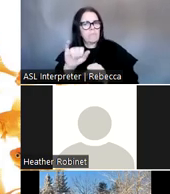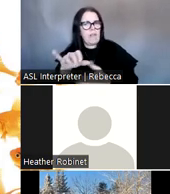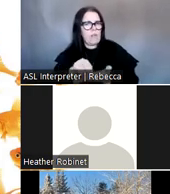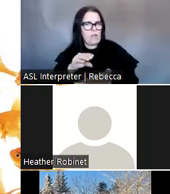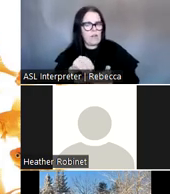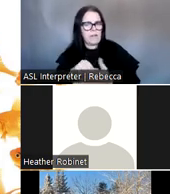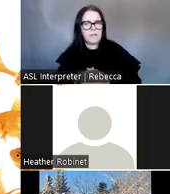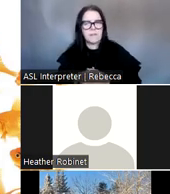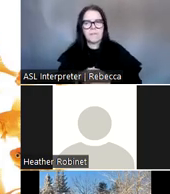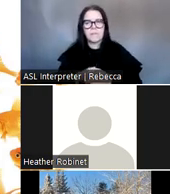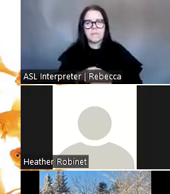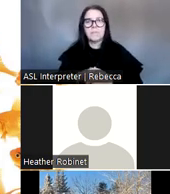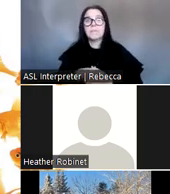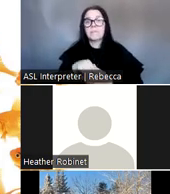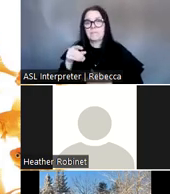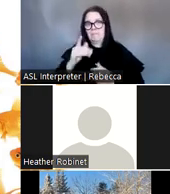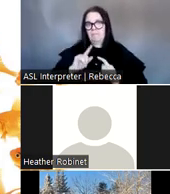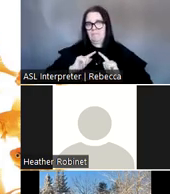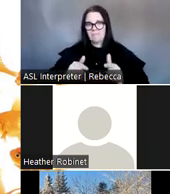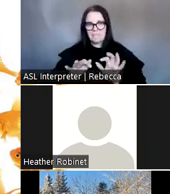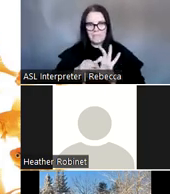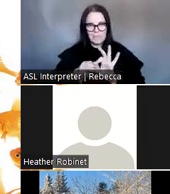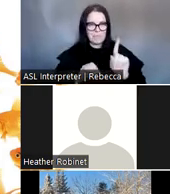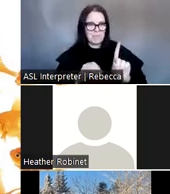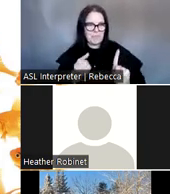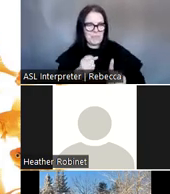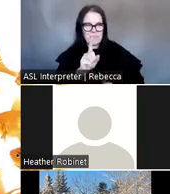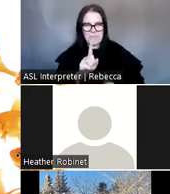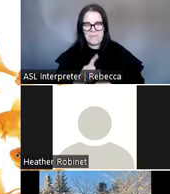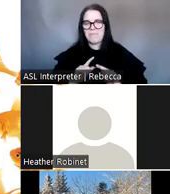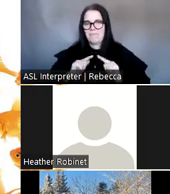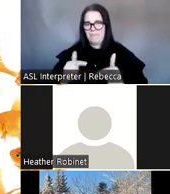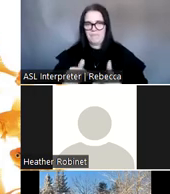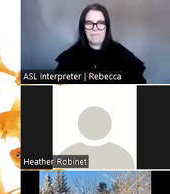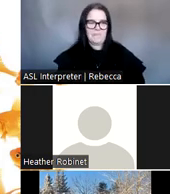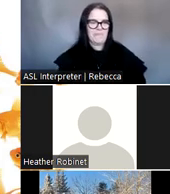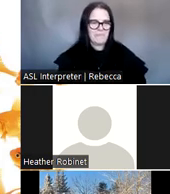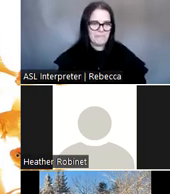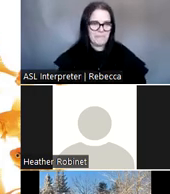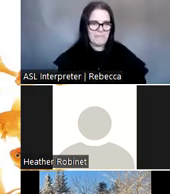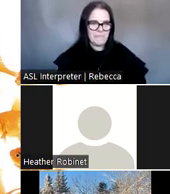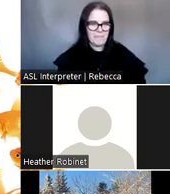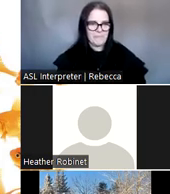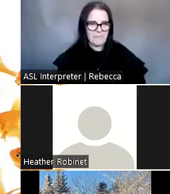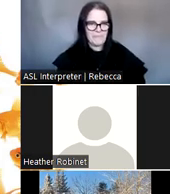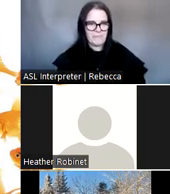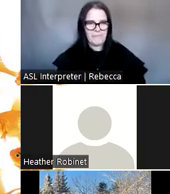And Barb, the interpreters will just switch. Okay, I'll pause for a second. They're good. That's a good time.